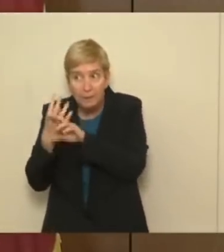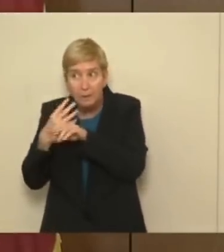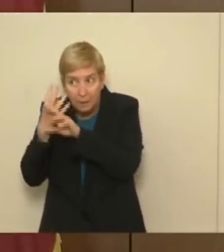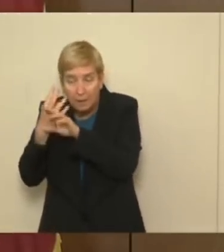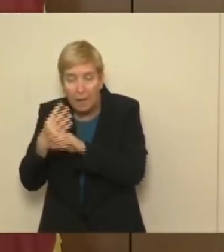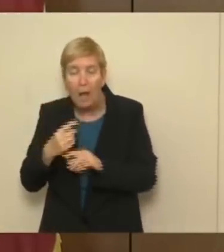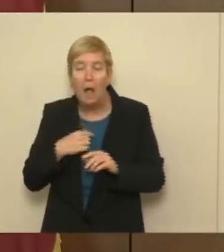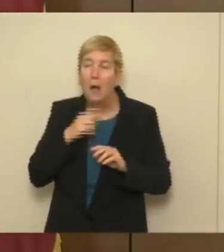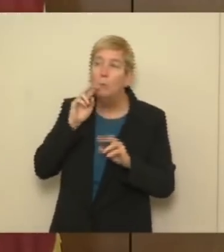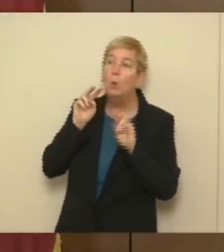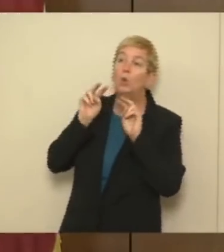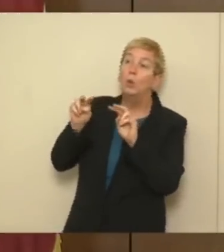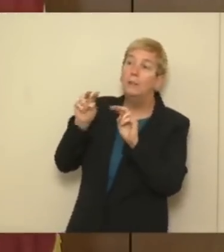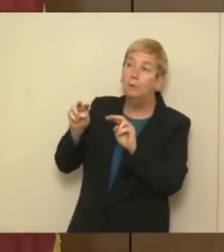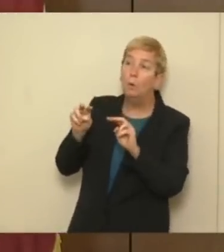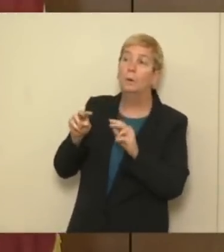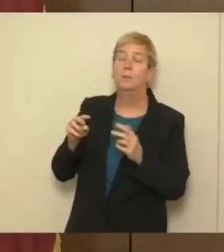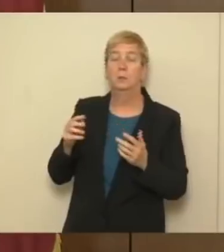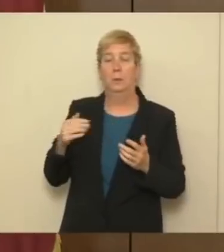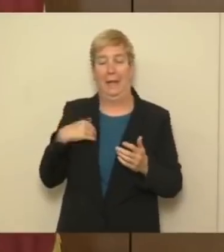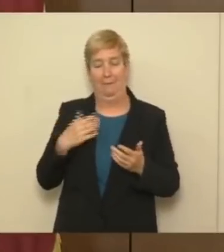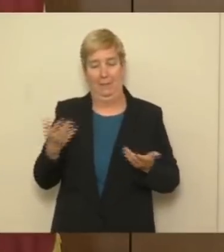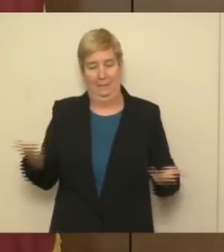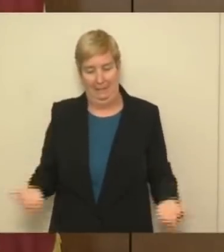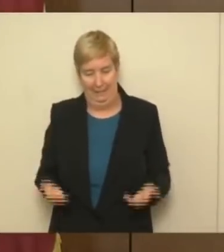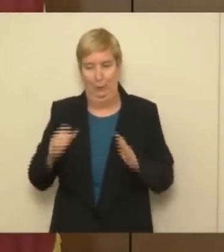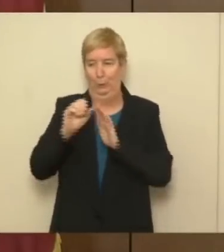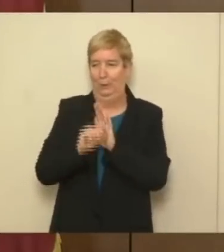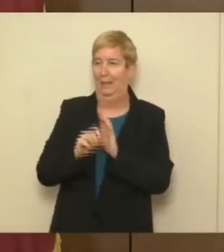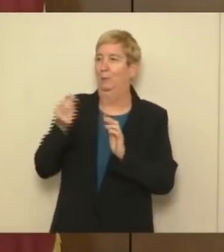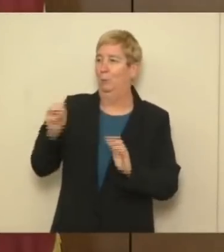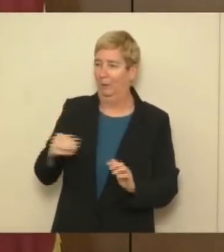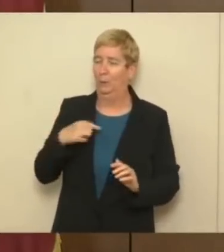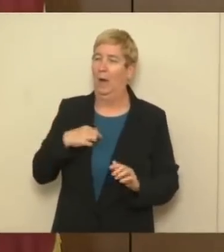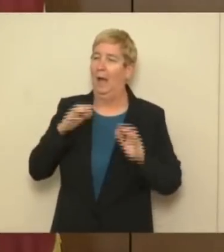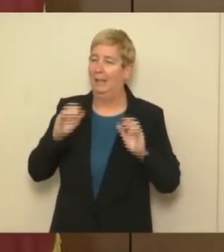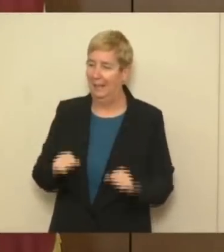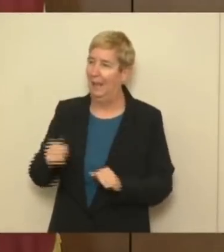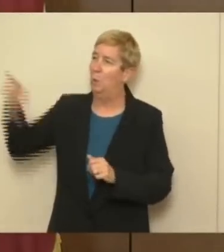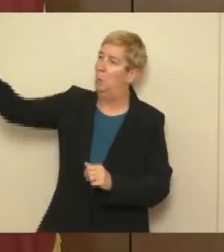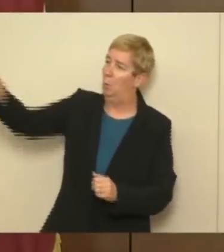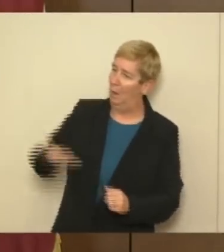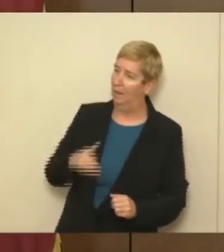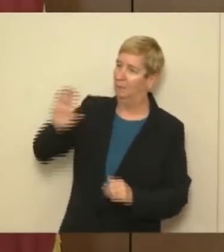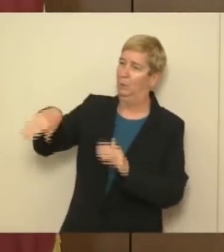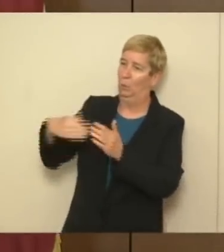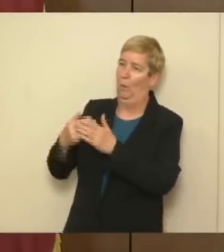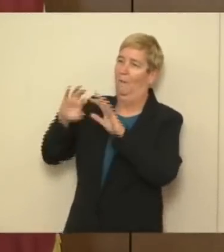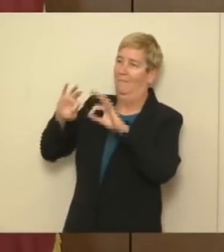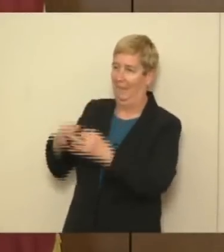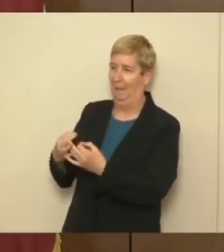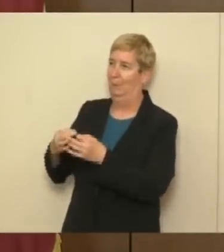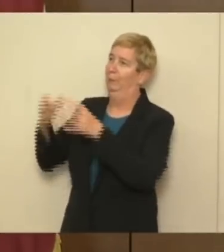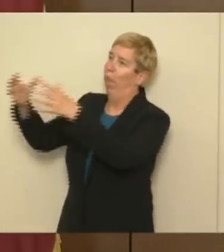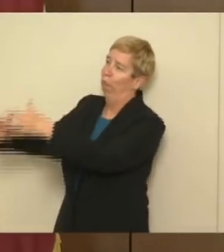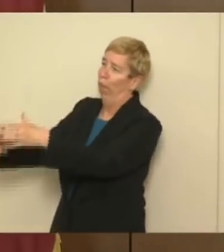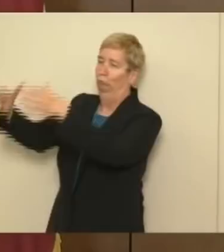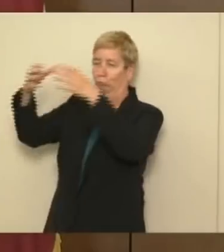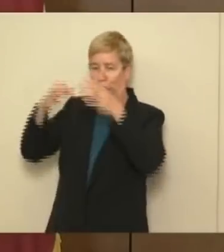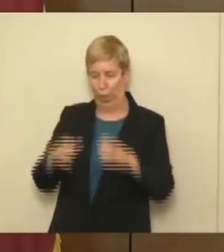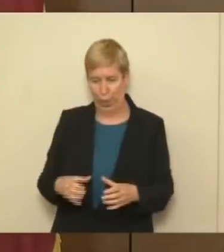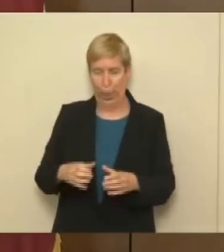having a situation in our state where I can personally welcome his entire family to the state of New Mexico and to